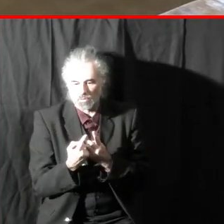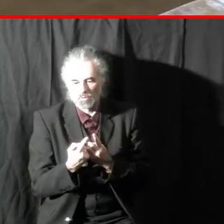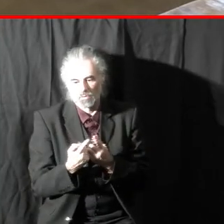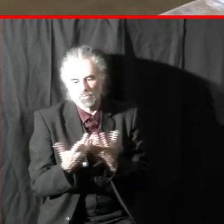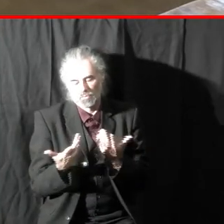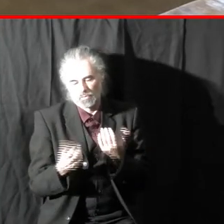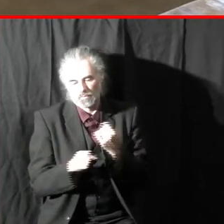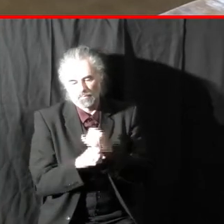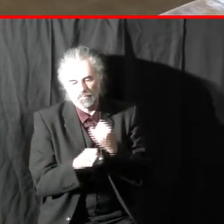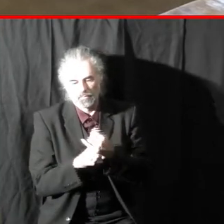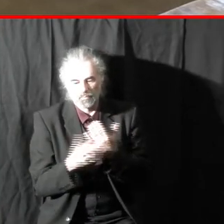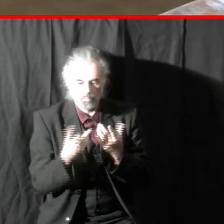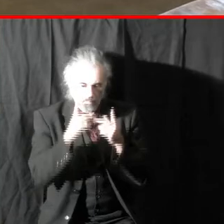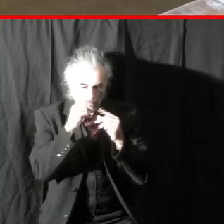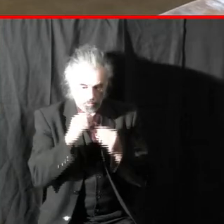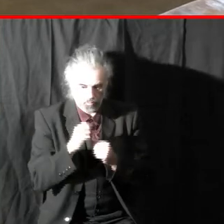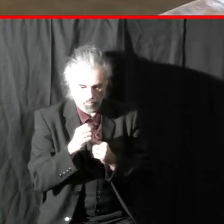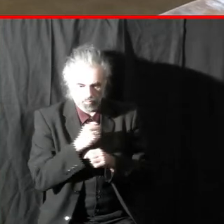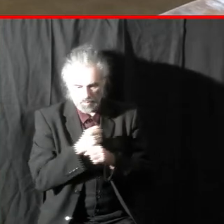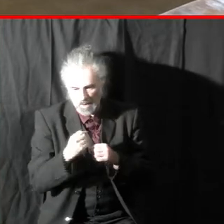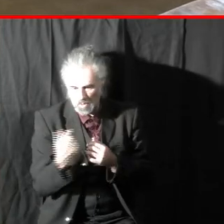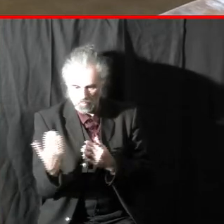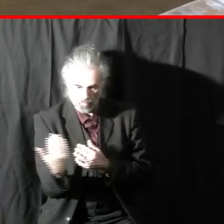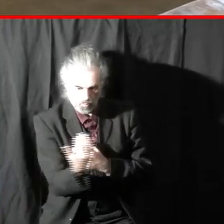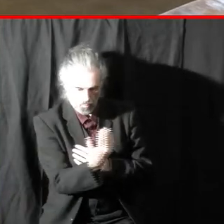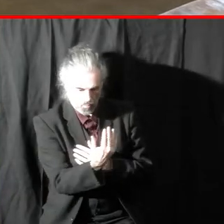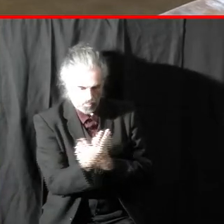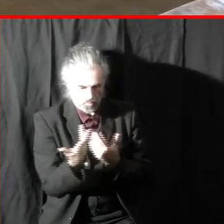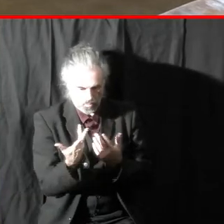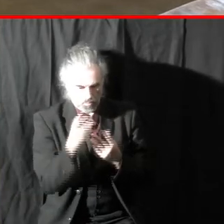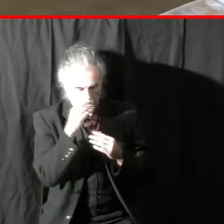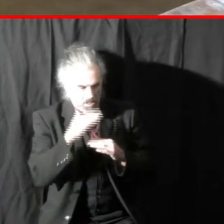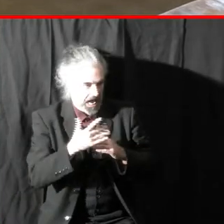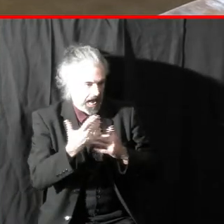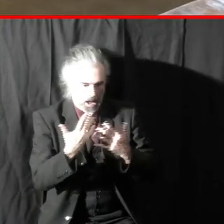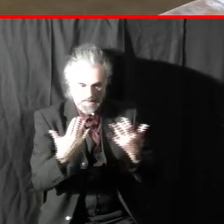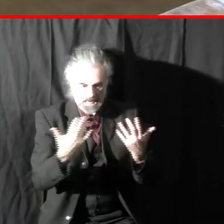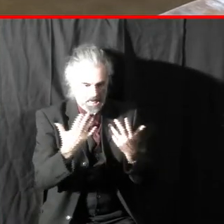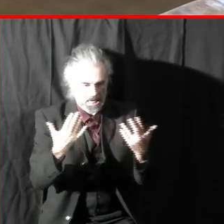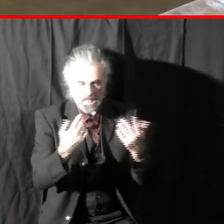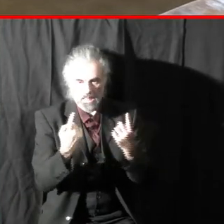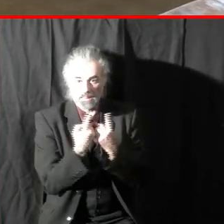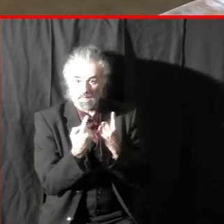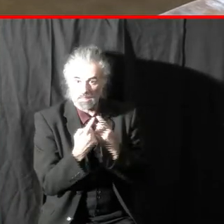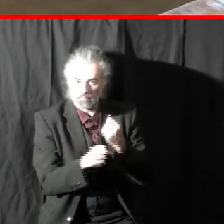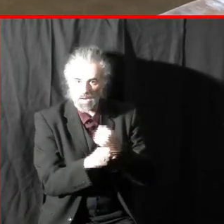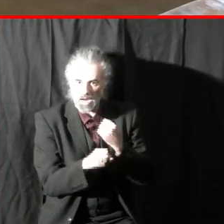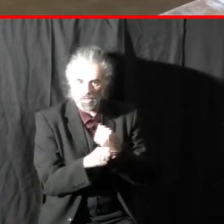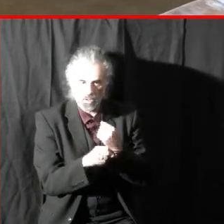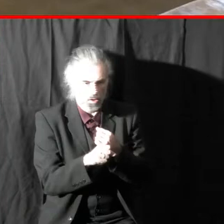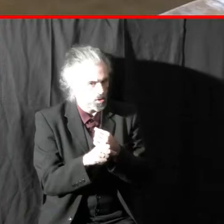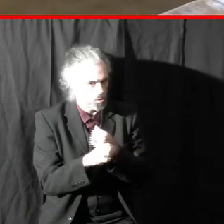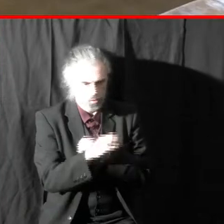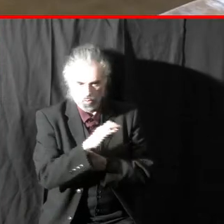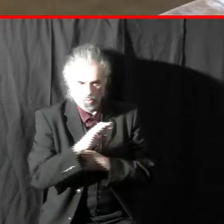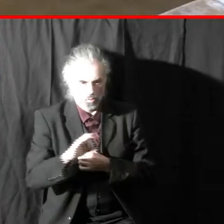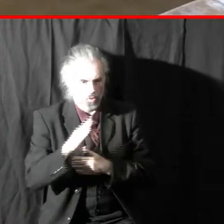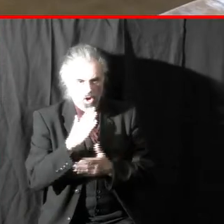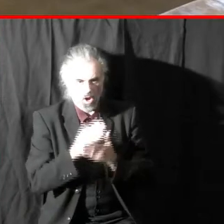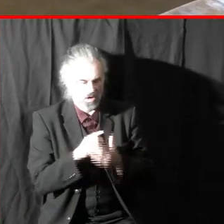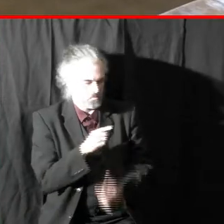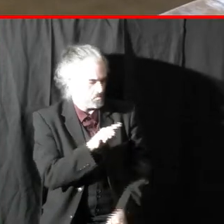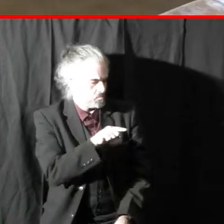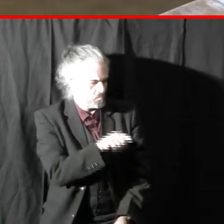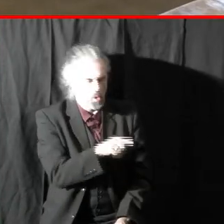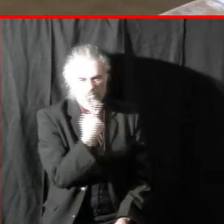Maybe if not numbers, then the quantity of stuff that is produced. It's not just about the 0.1%